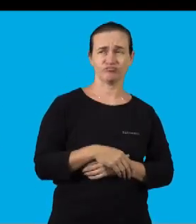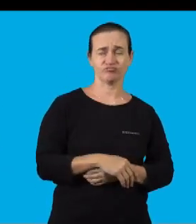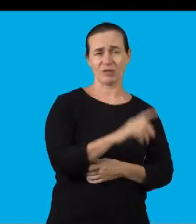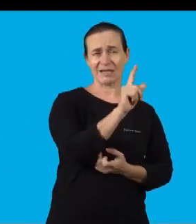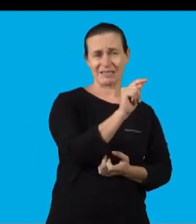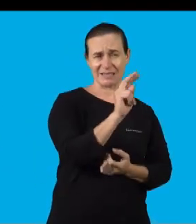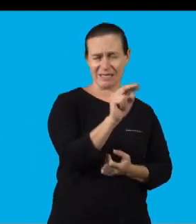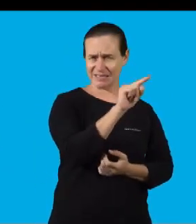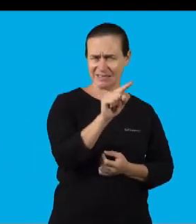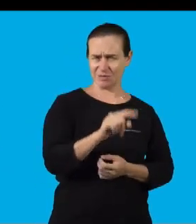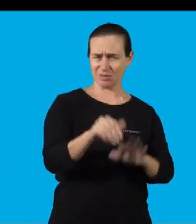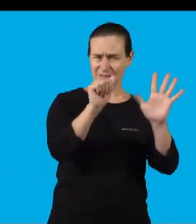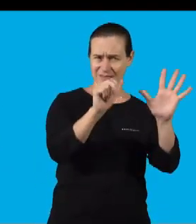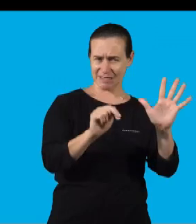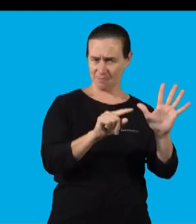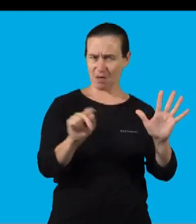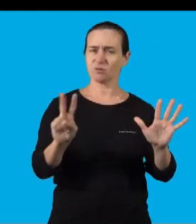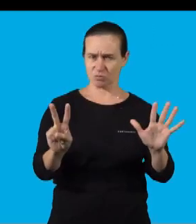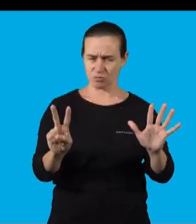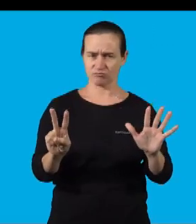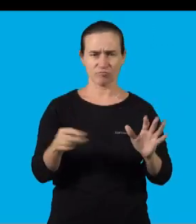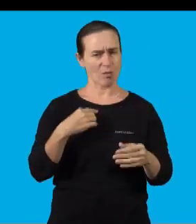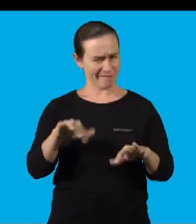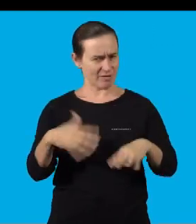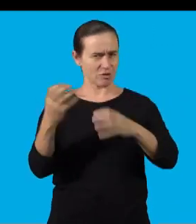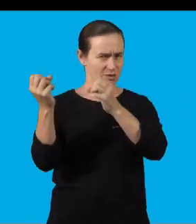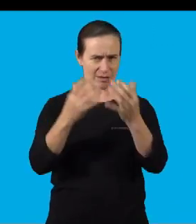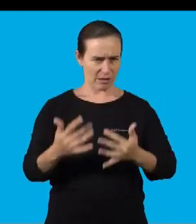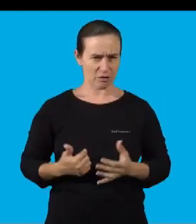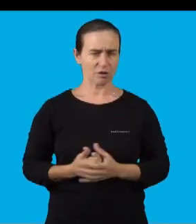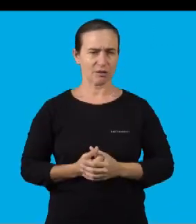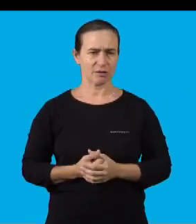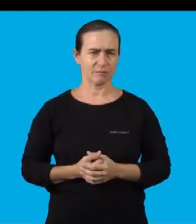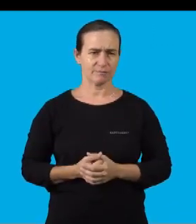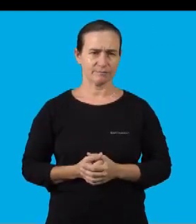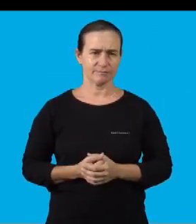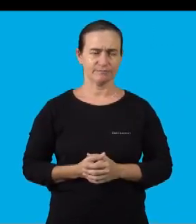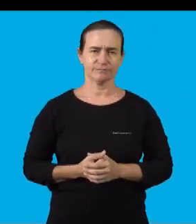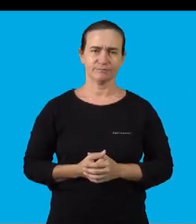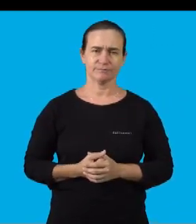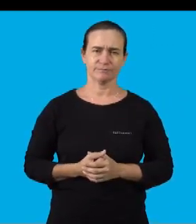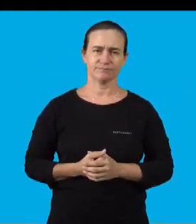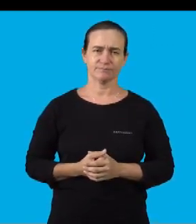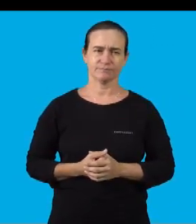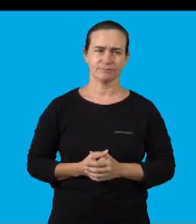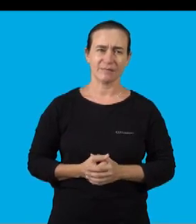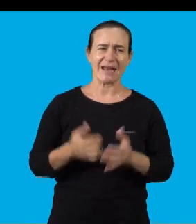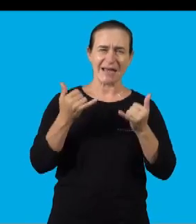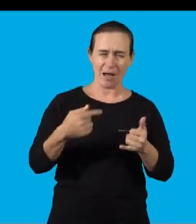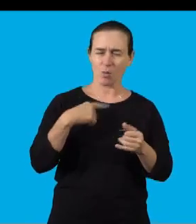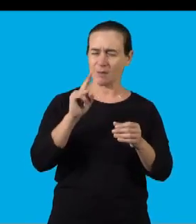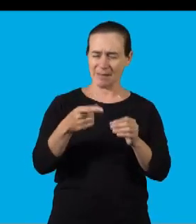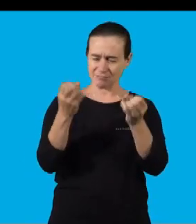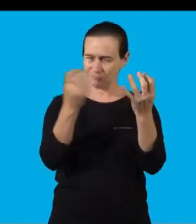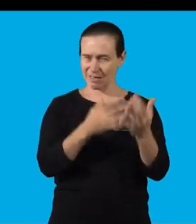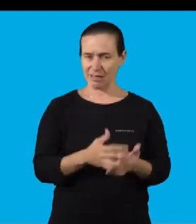our Tn is equals to 6n minus 2, as we've just calculated. And now we are being asked to calculate the